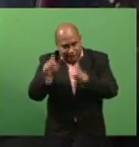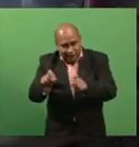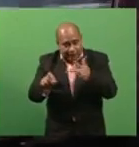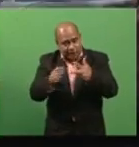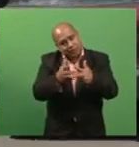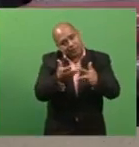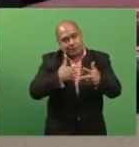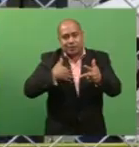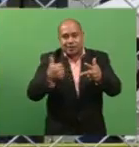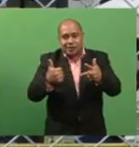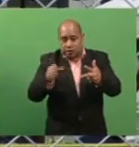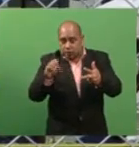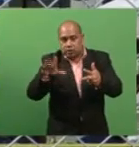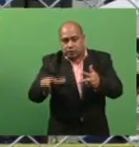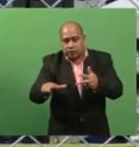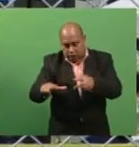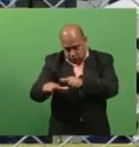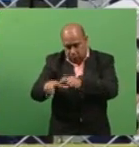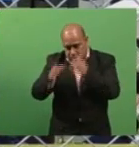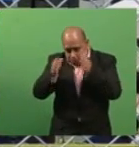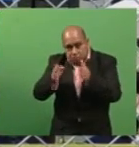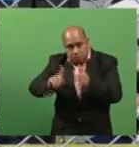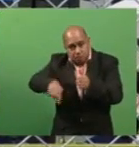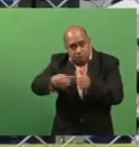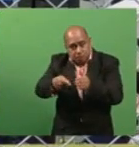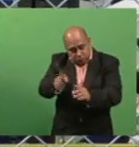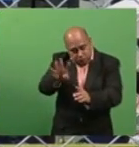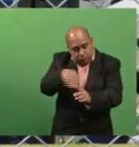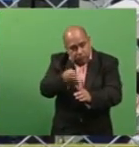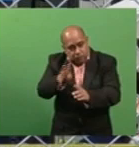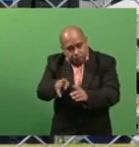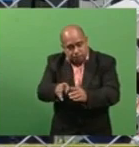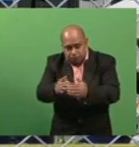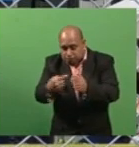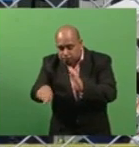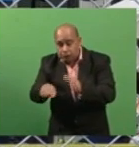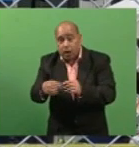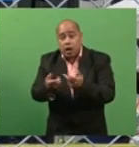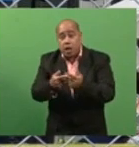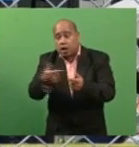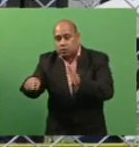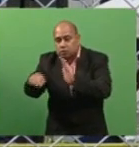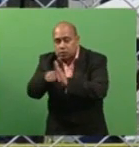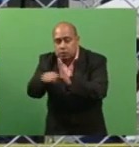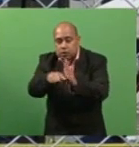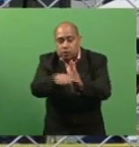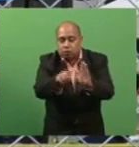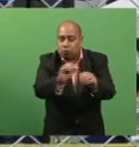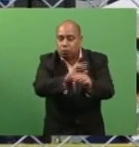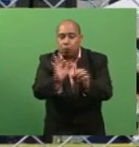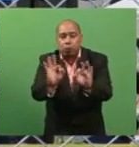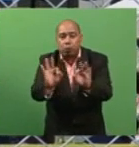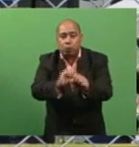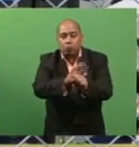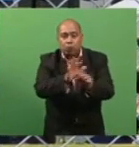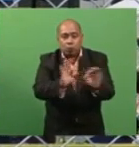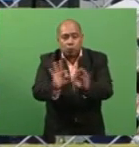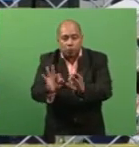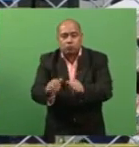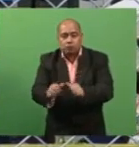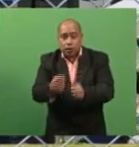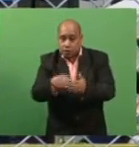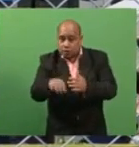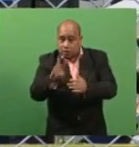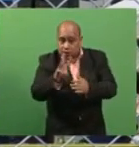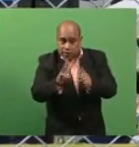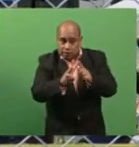tests were conducted last night and all came back negative, which includes 23 sailors who will now go into home